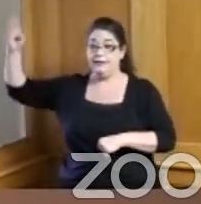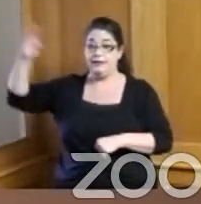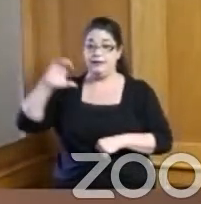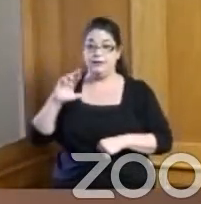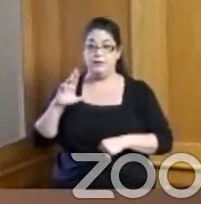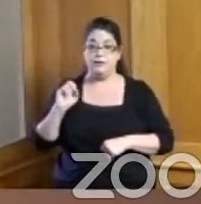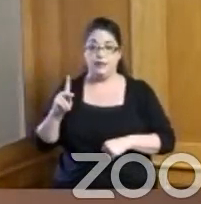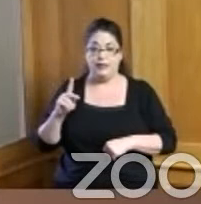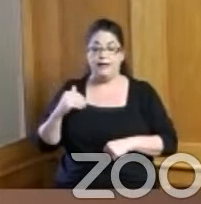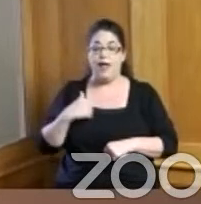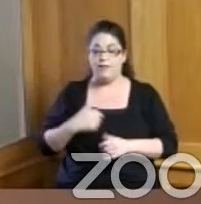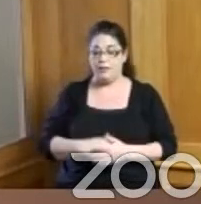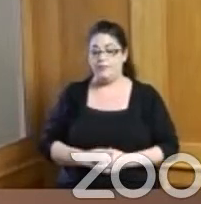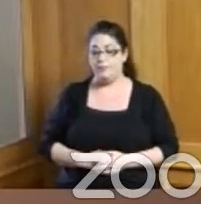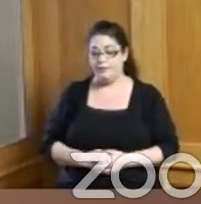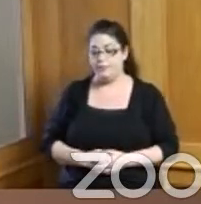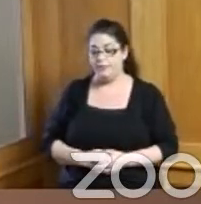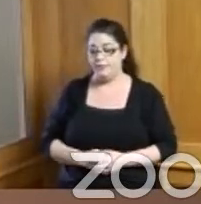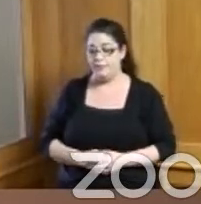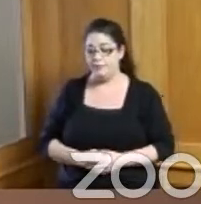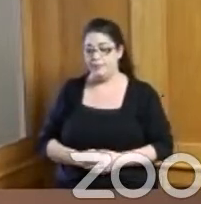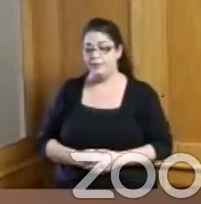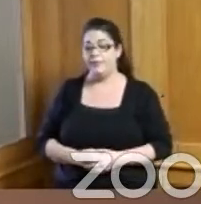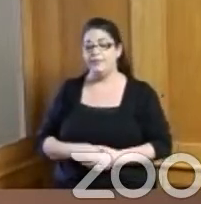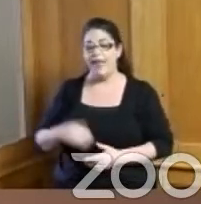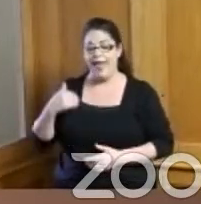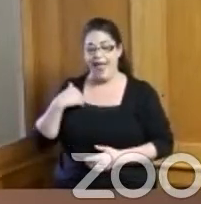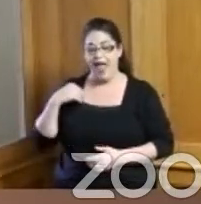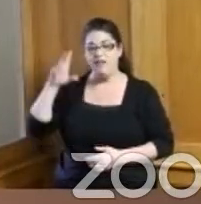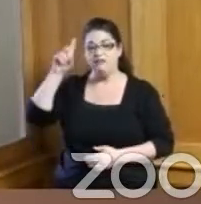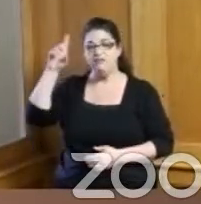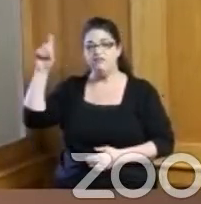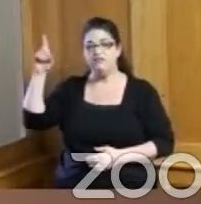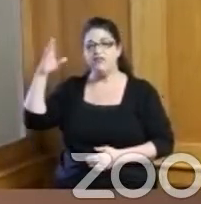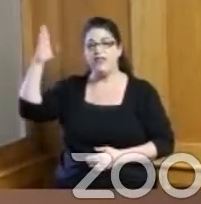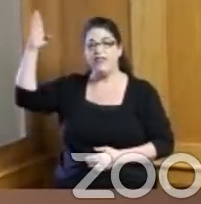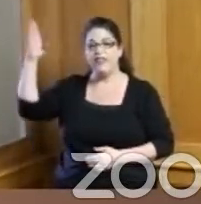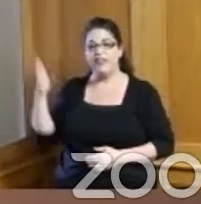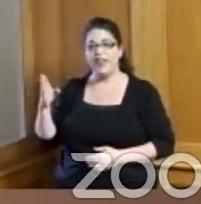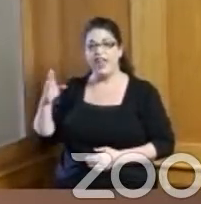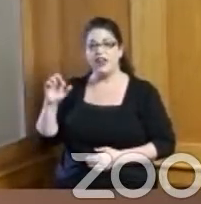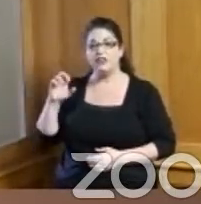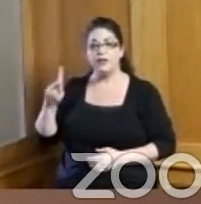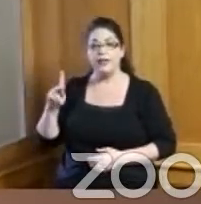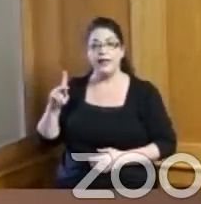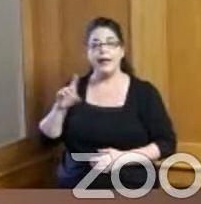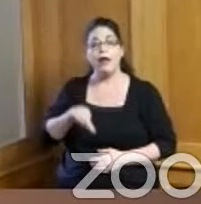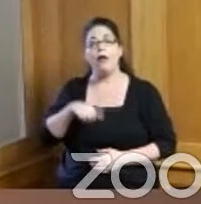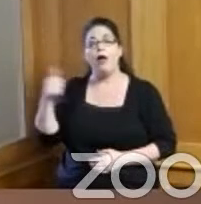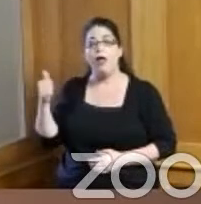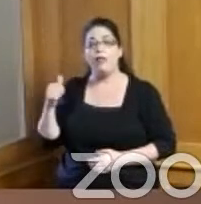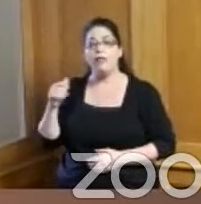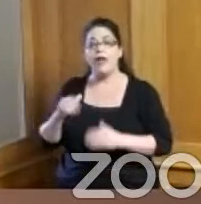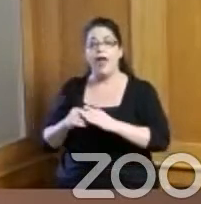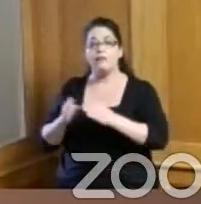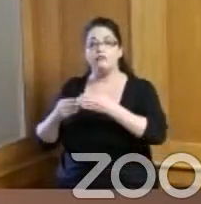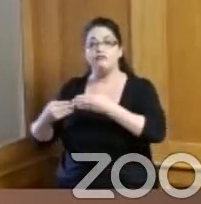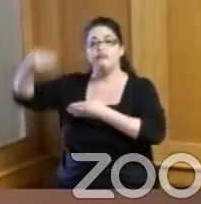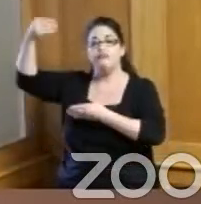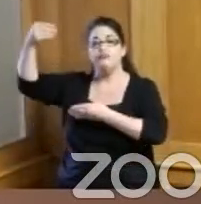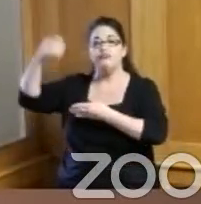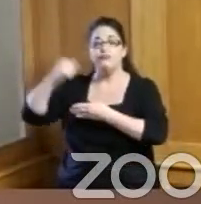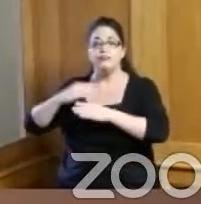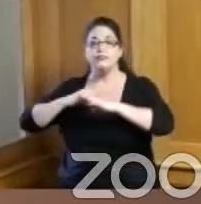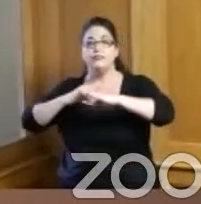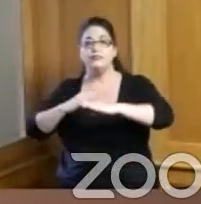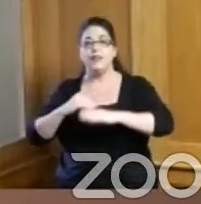then there's a significant riparian buffer that would be protected along that creek and along all the other creeks in the development. And on the other side of the creek